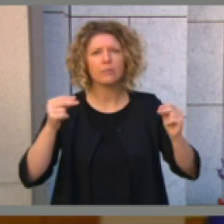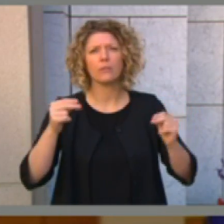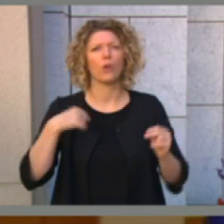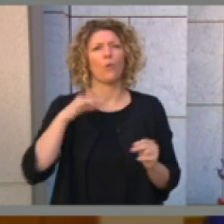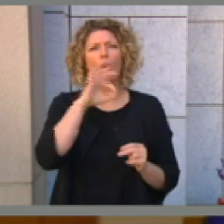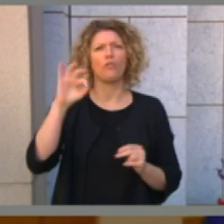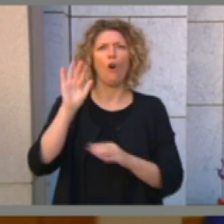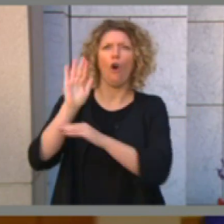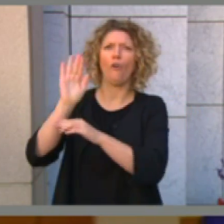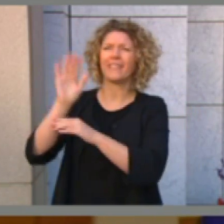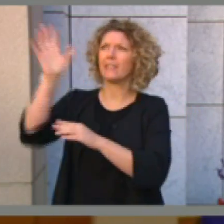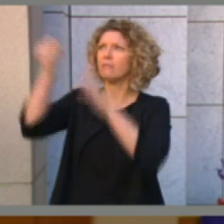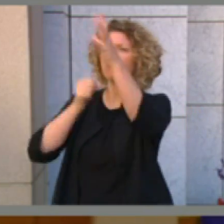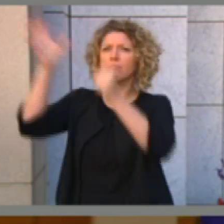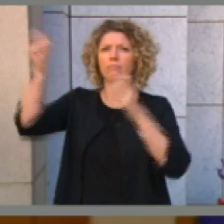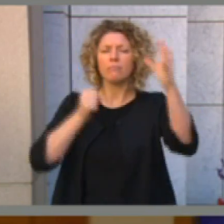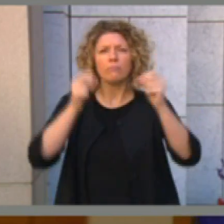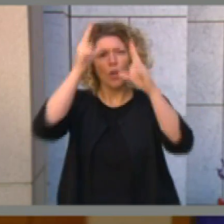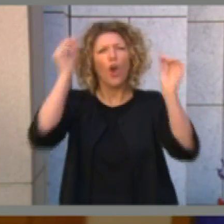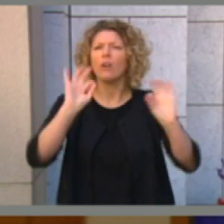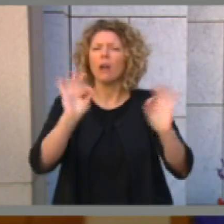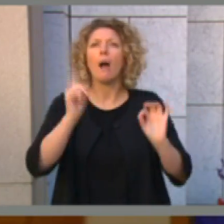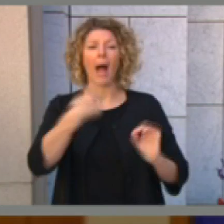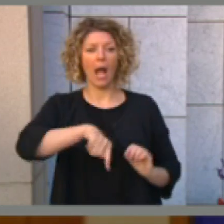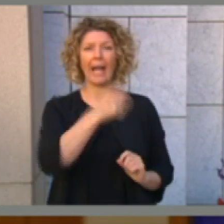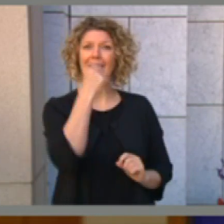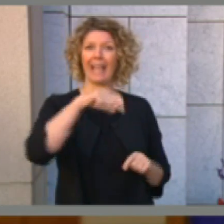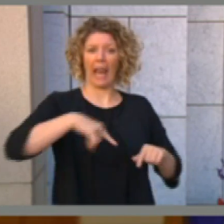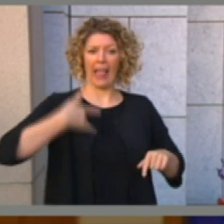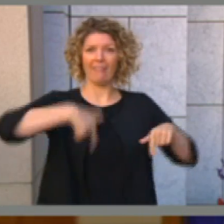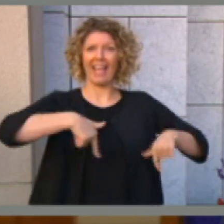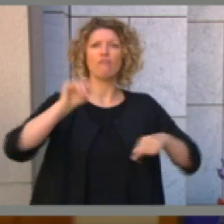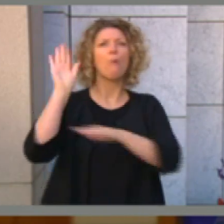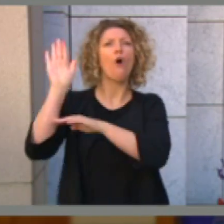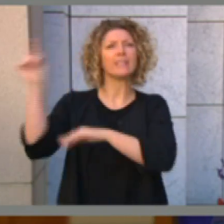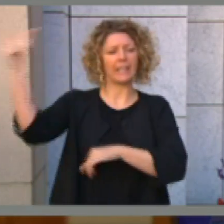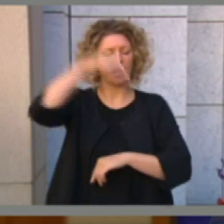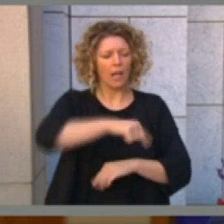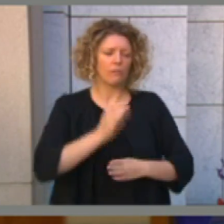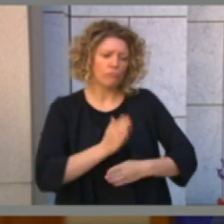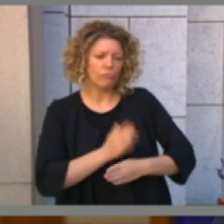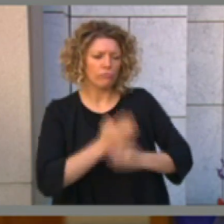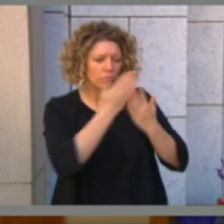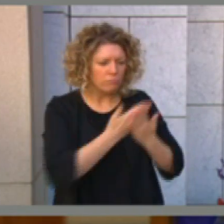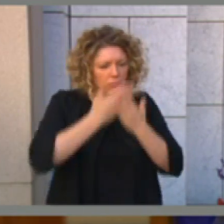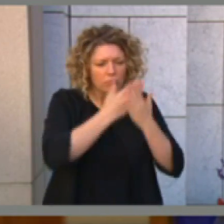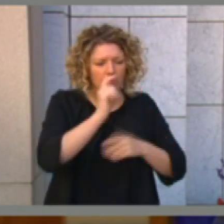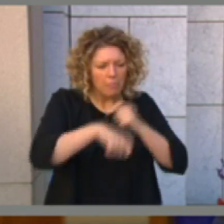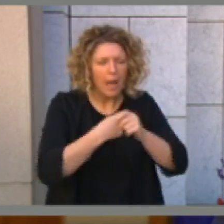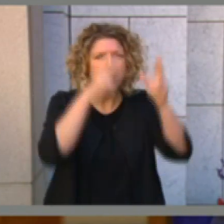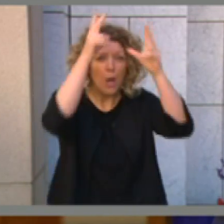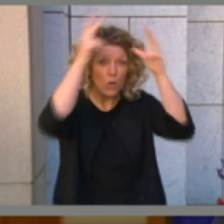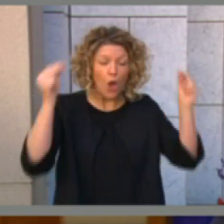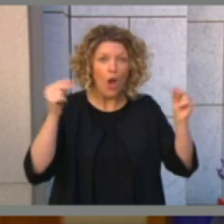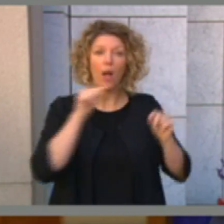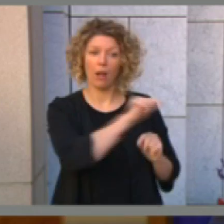be against the travel advice and bans that have been in place for some time. But those 20,000 student nurses that we have in Australia, they're